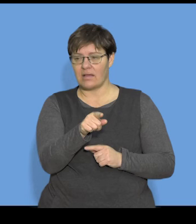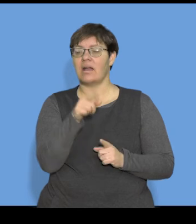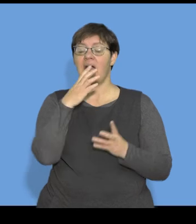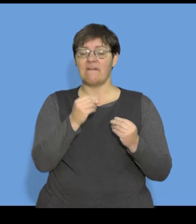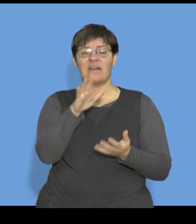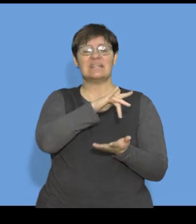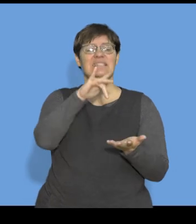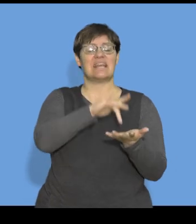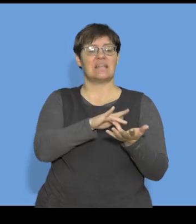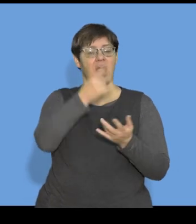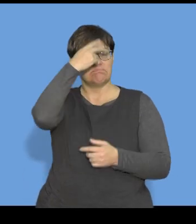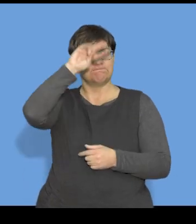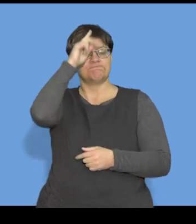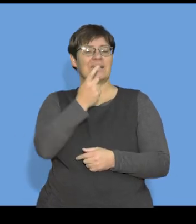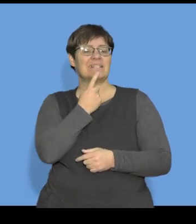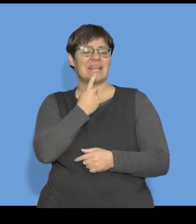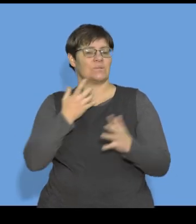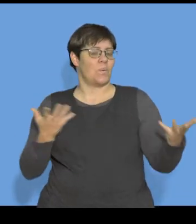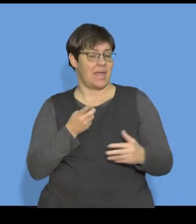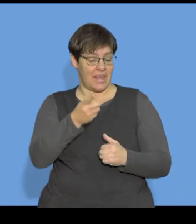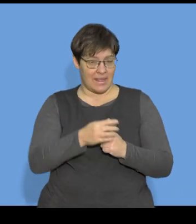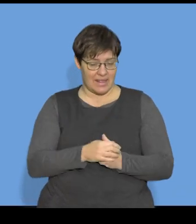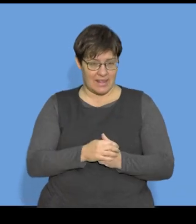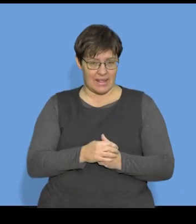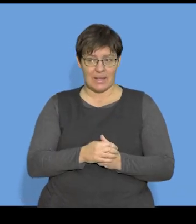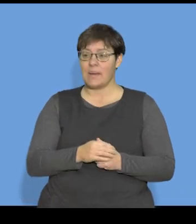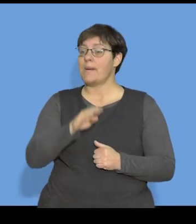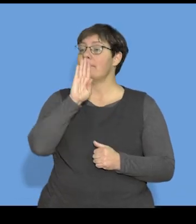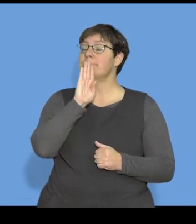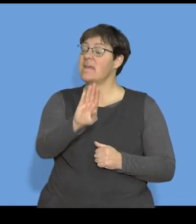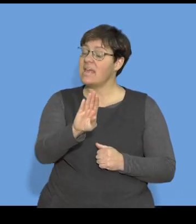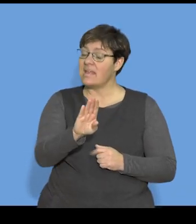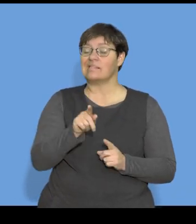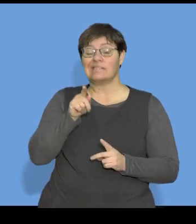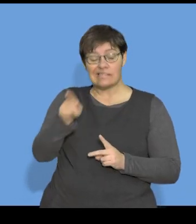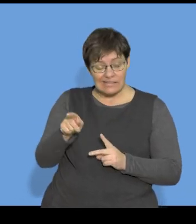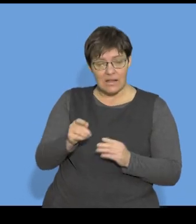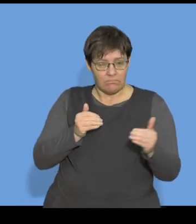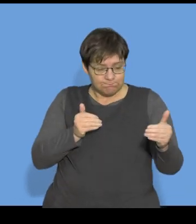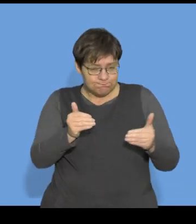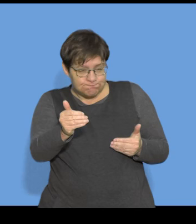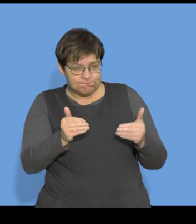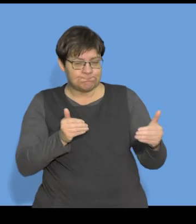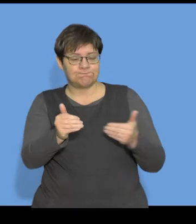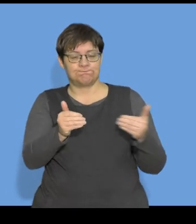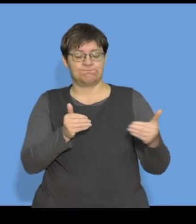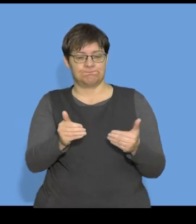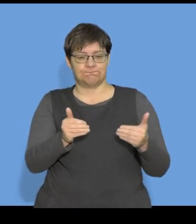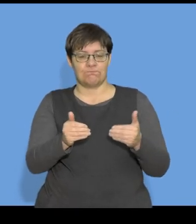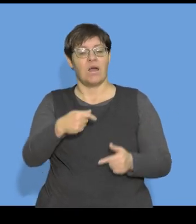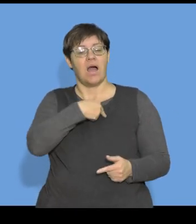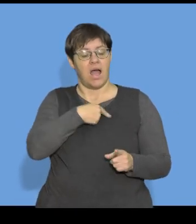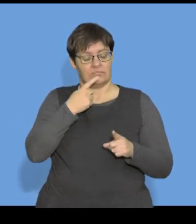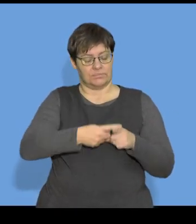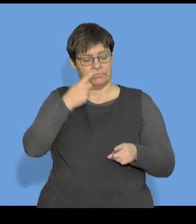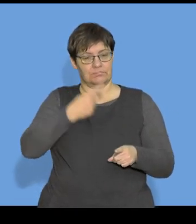the center for interpreting taste. Number B, the part that regulates the